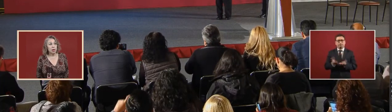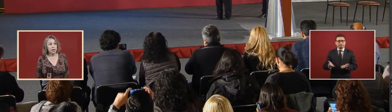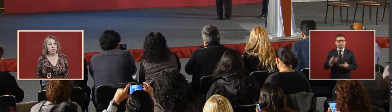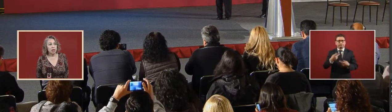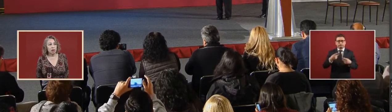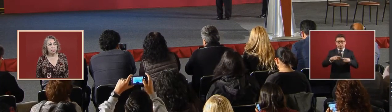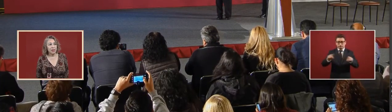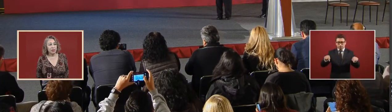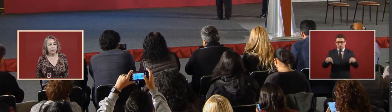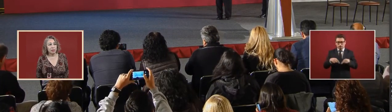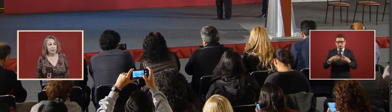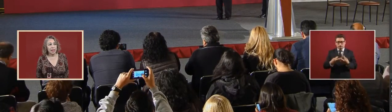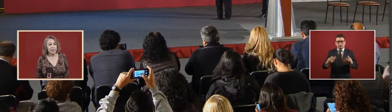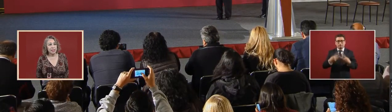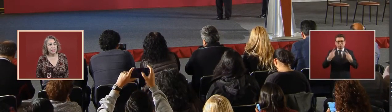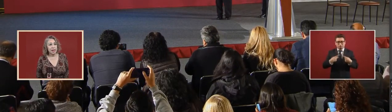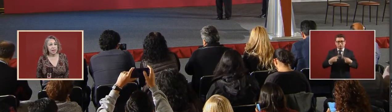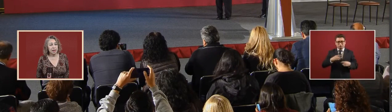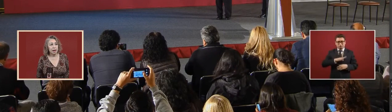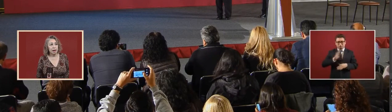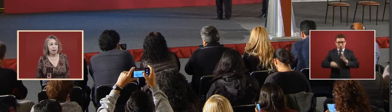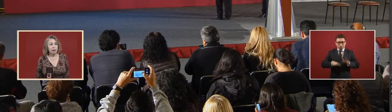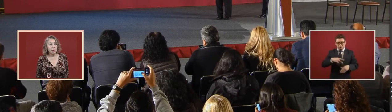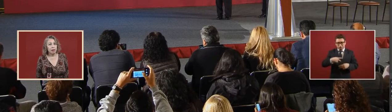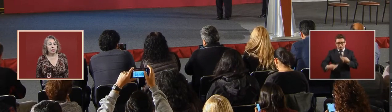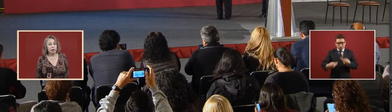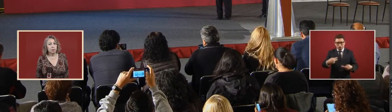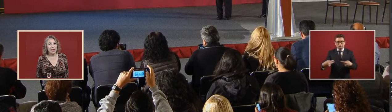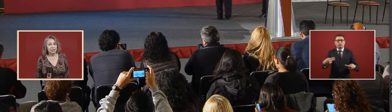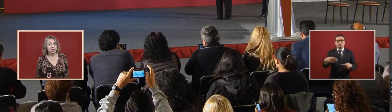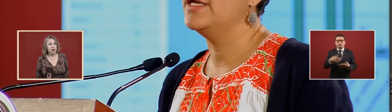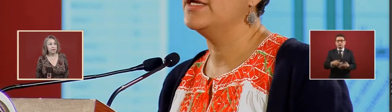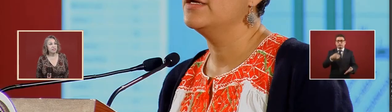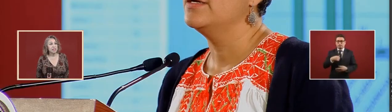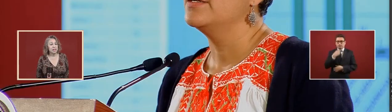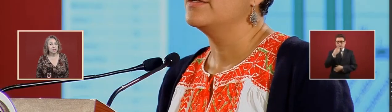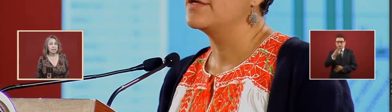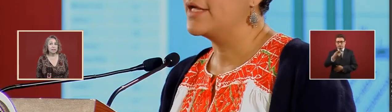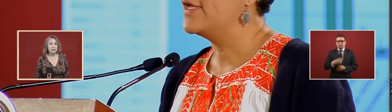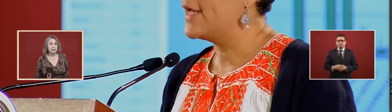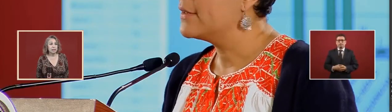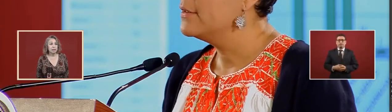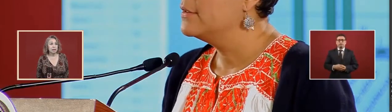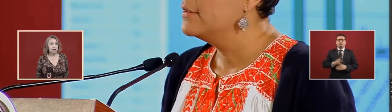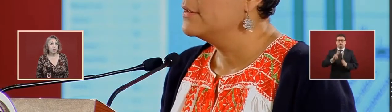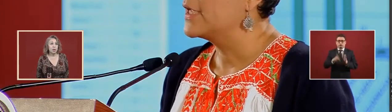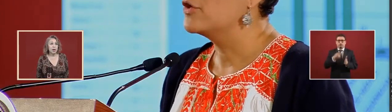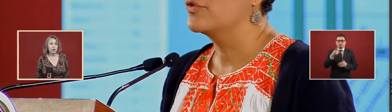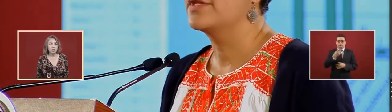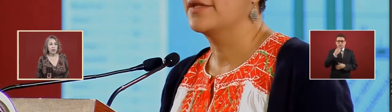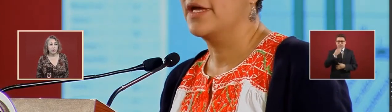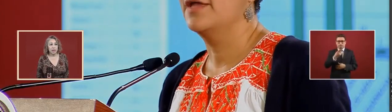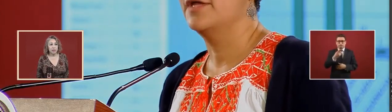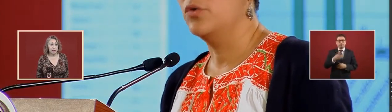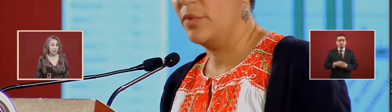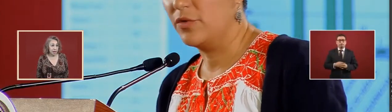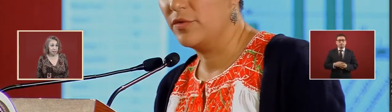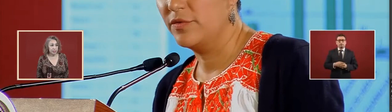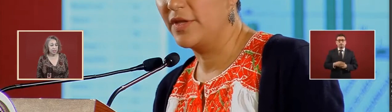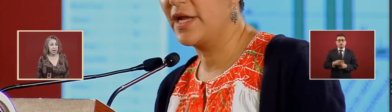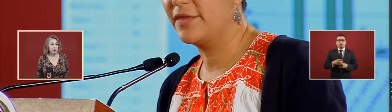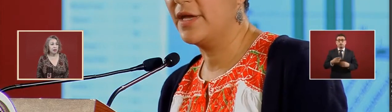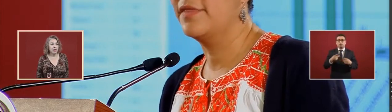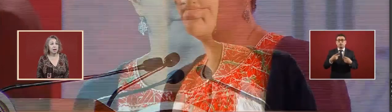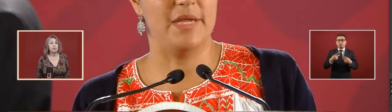So we're going to talk about the clandestine mass graves. We want to reiterate that